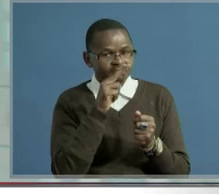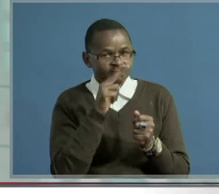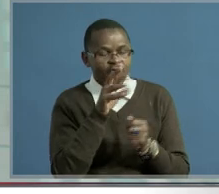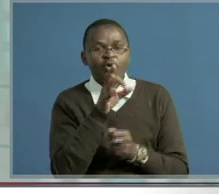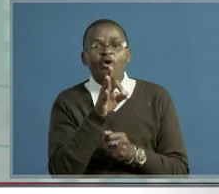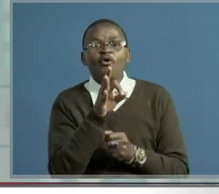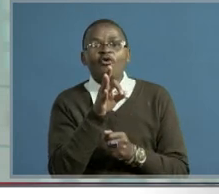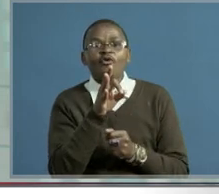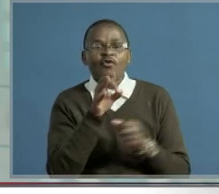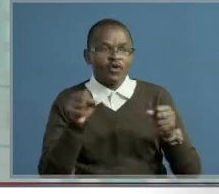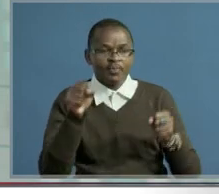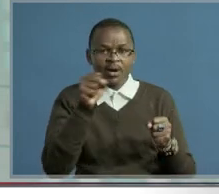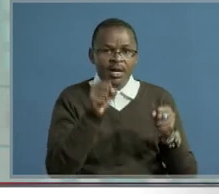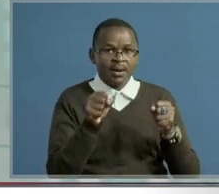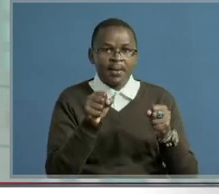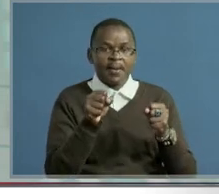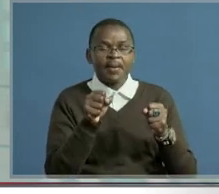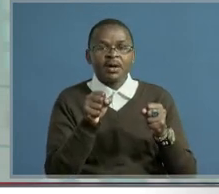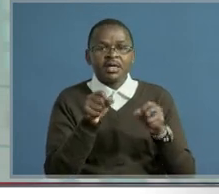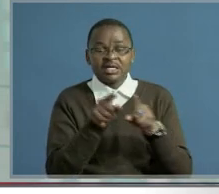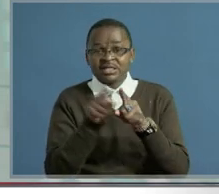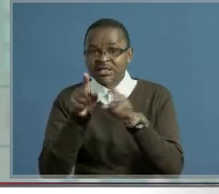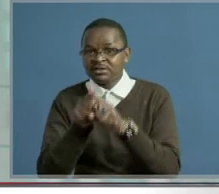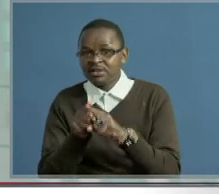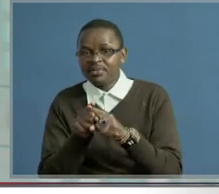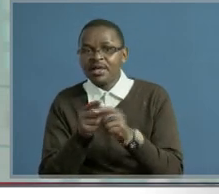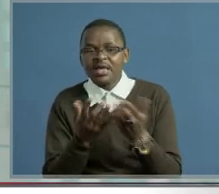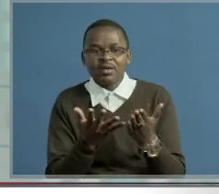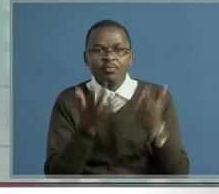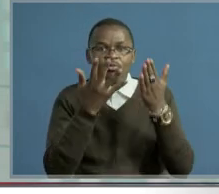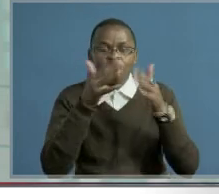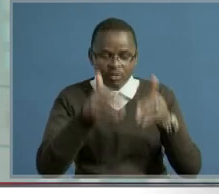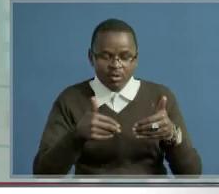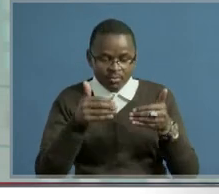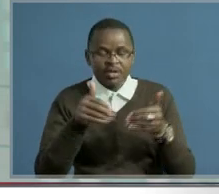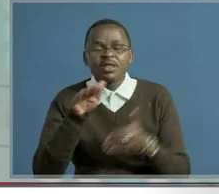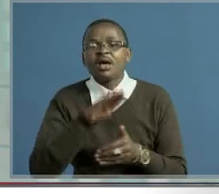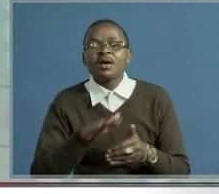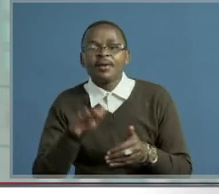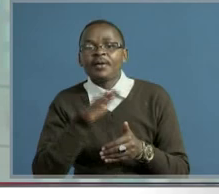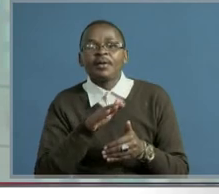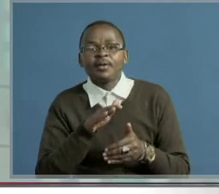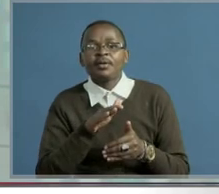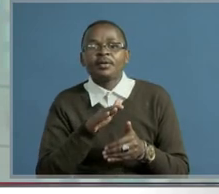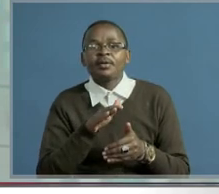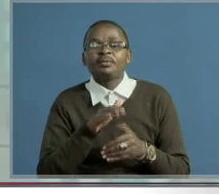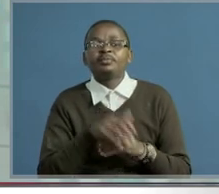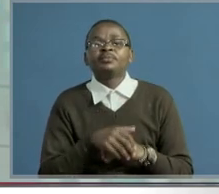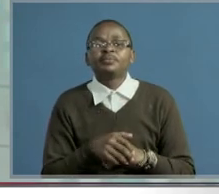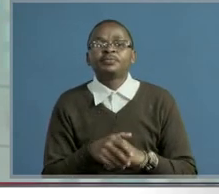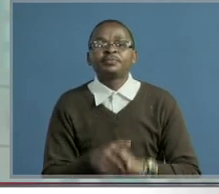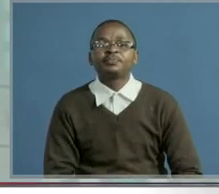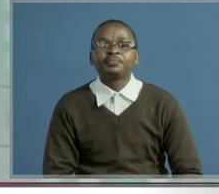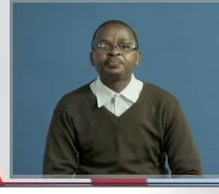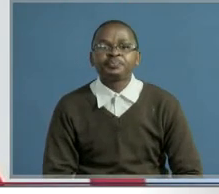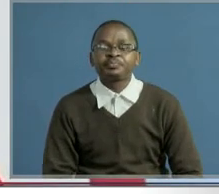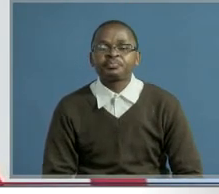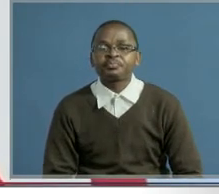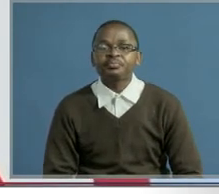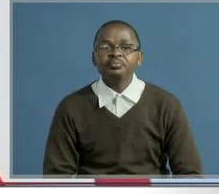of a motor vehicle servicing plant and also improve agriculture in the area Quetzal Olli with more